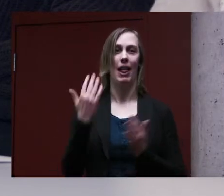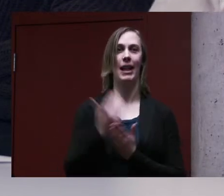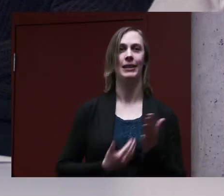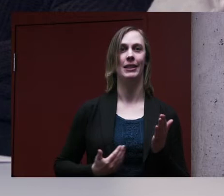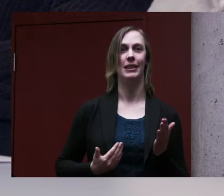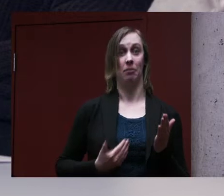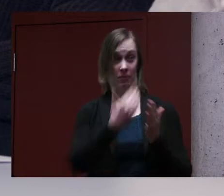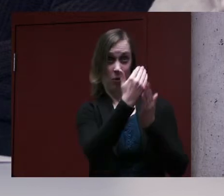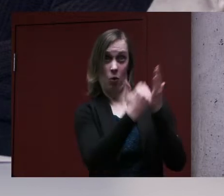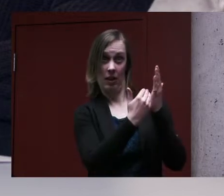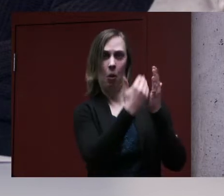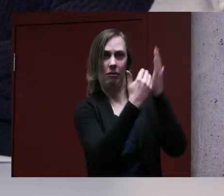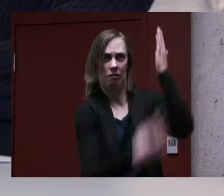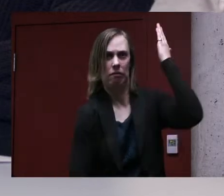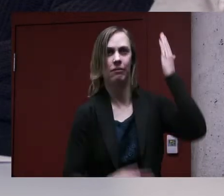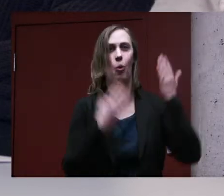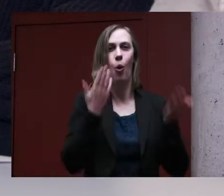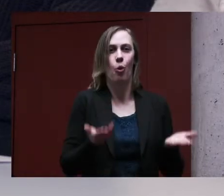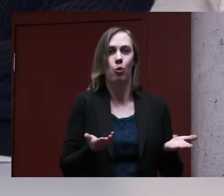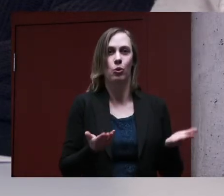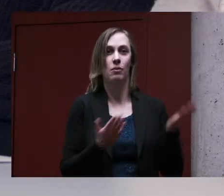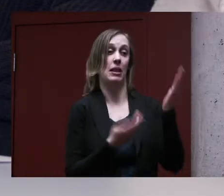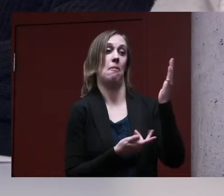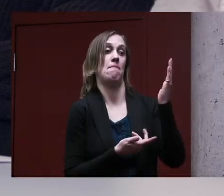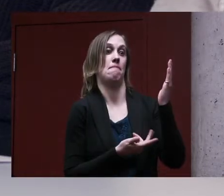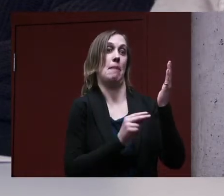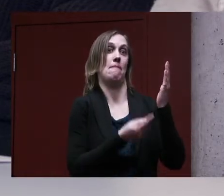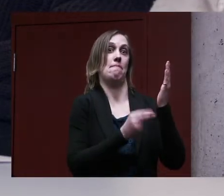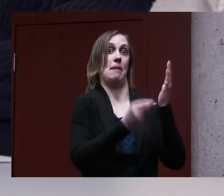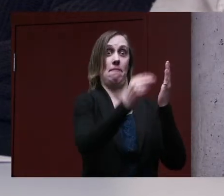to wait. We don't know what's going to be at the end of the road when they get to the top of the wait list.